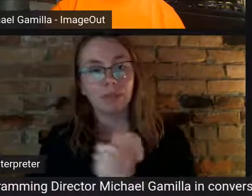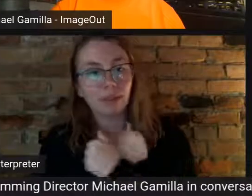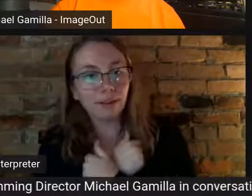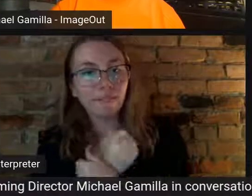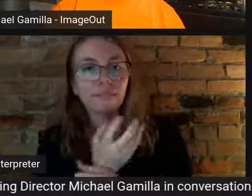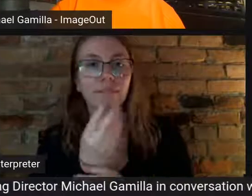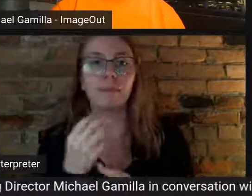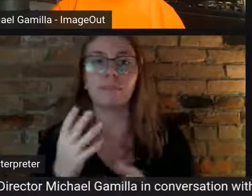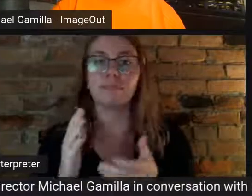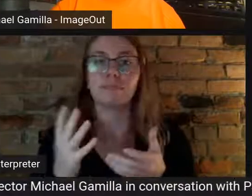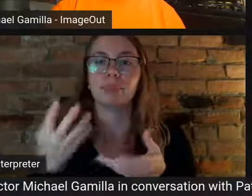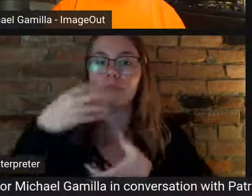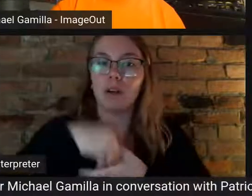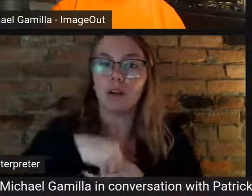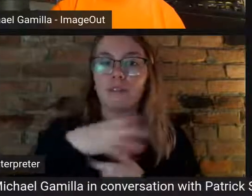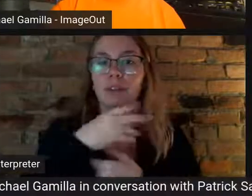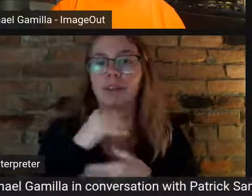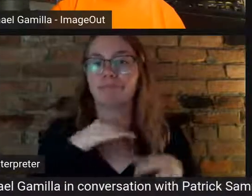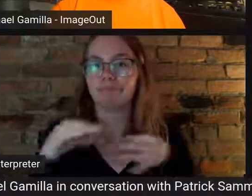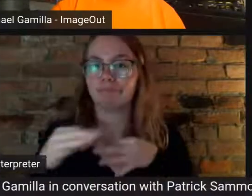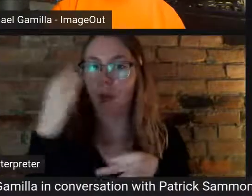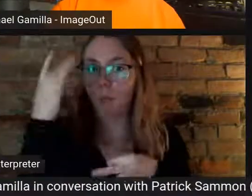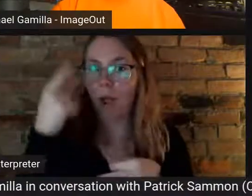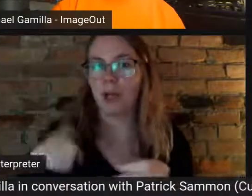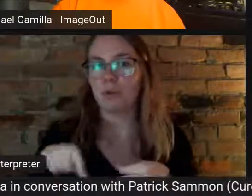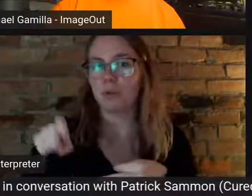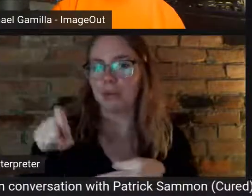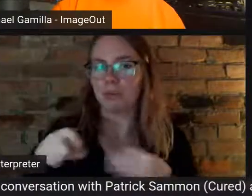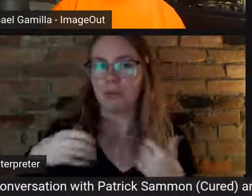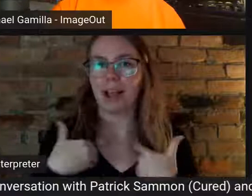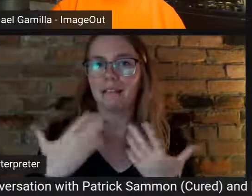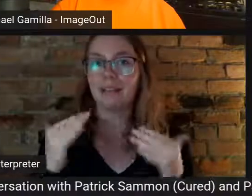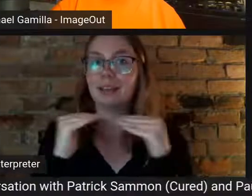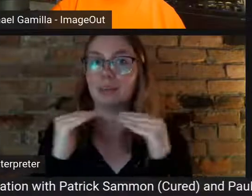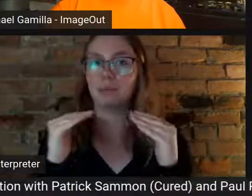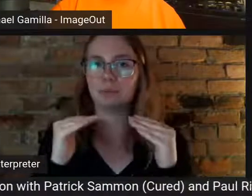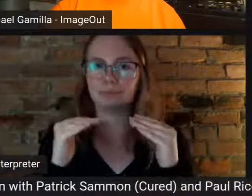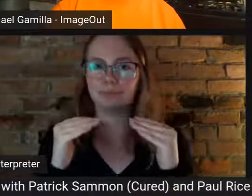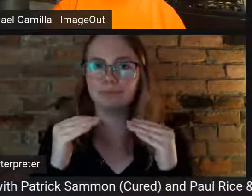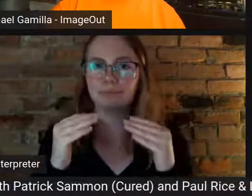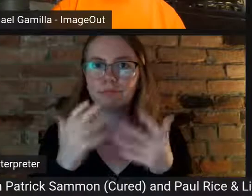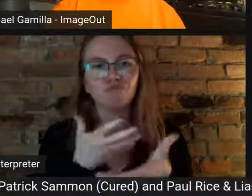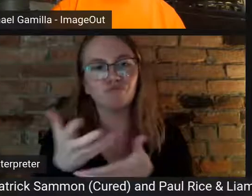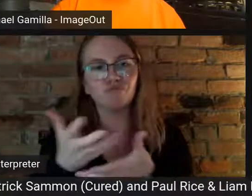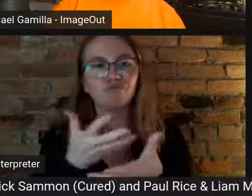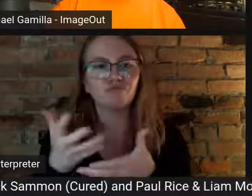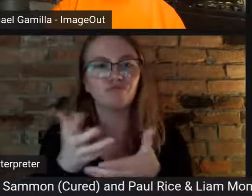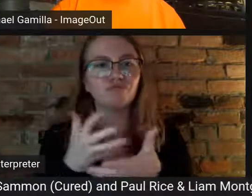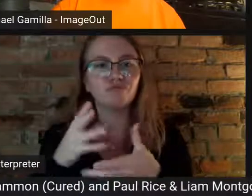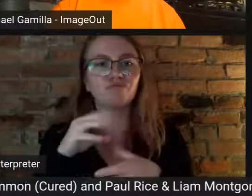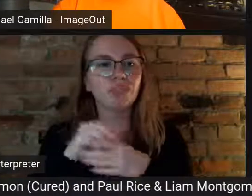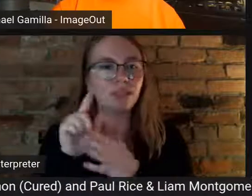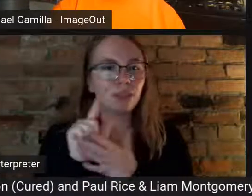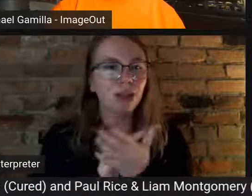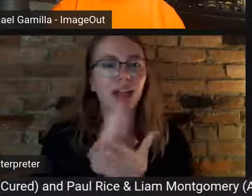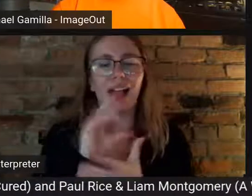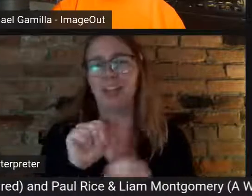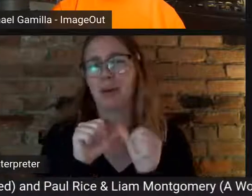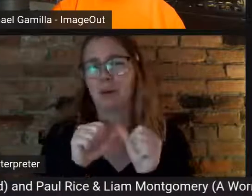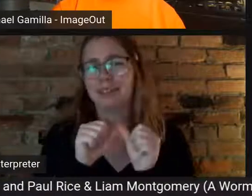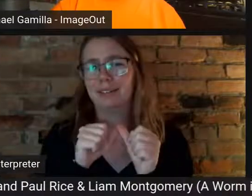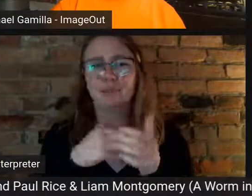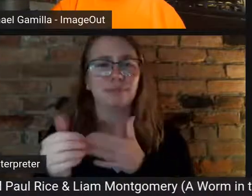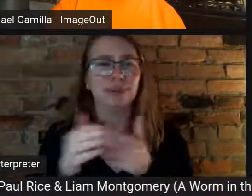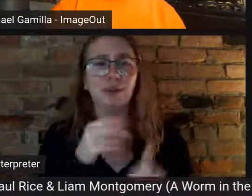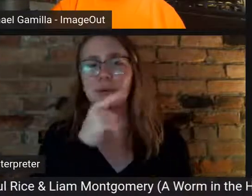involved and articulating why we deserve equal treatment. And that needs to continue no matter who's on the court. And that,